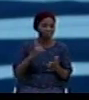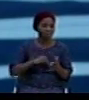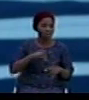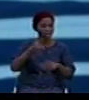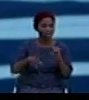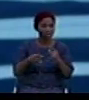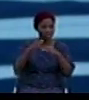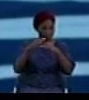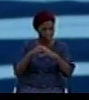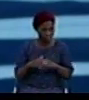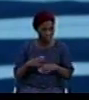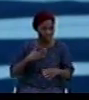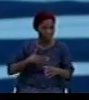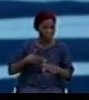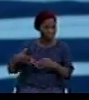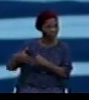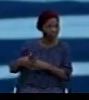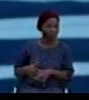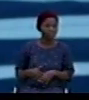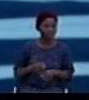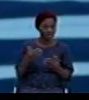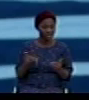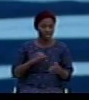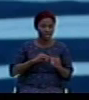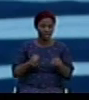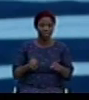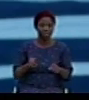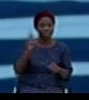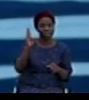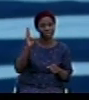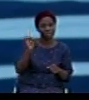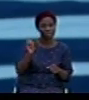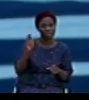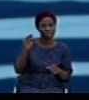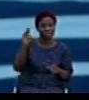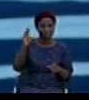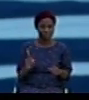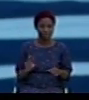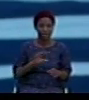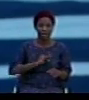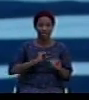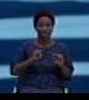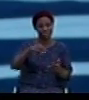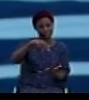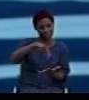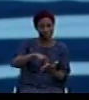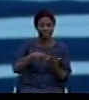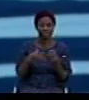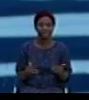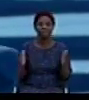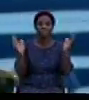straight. But now I can bend, I can stand. Praise the Lord!